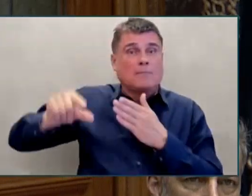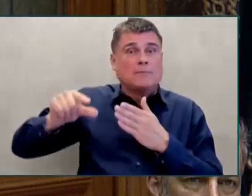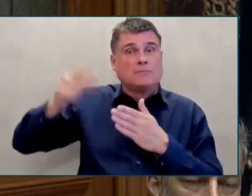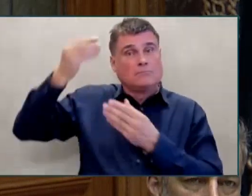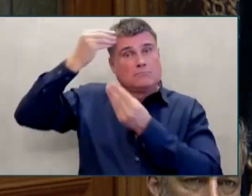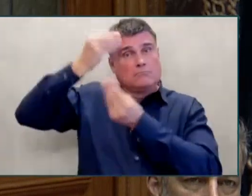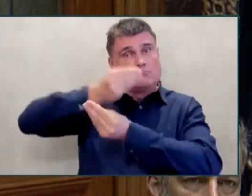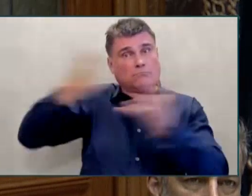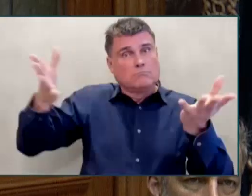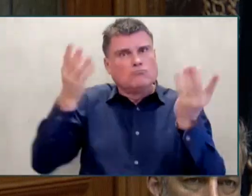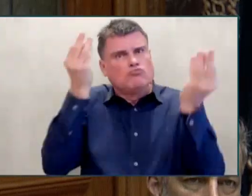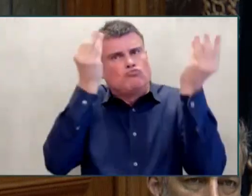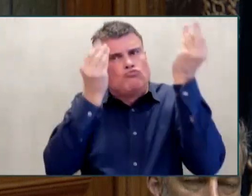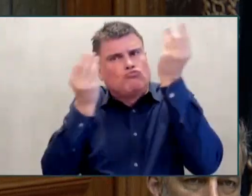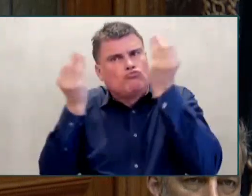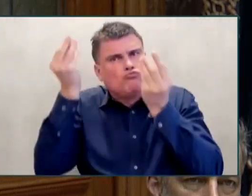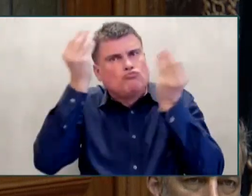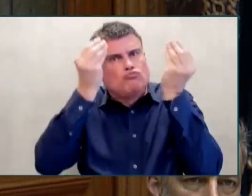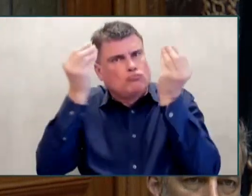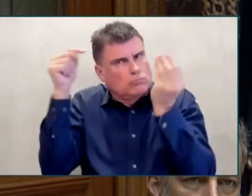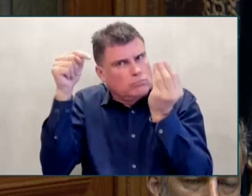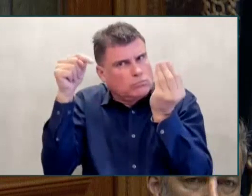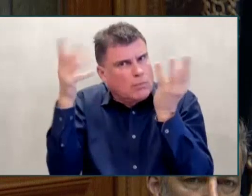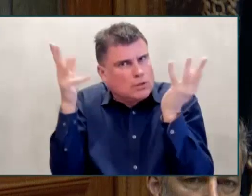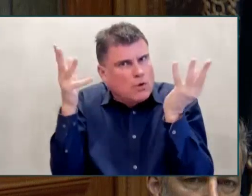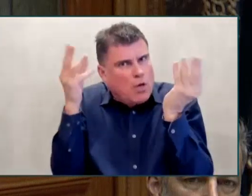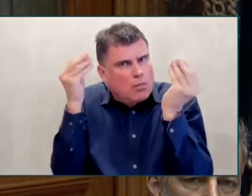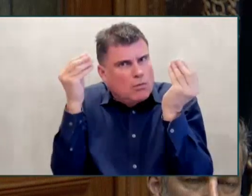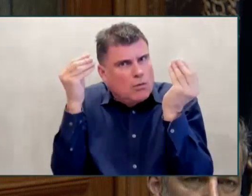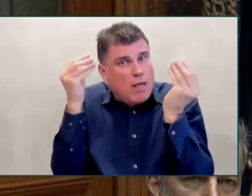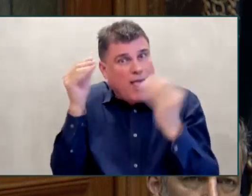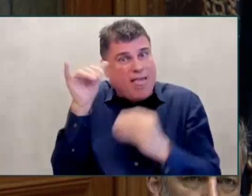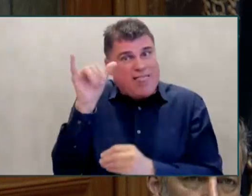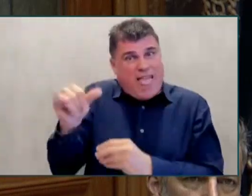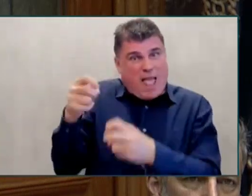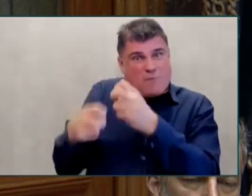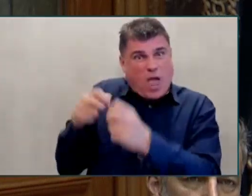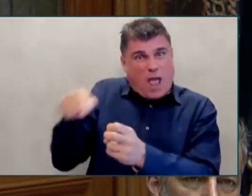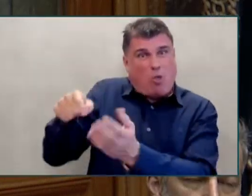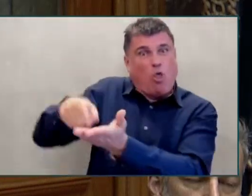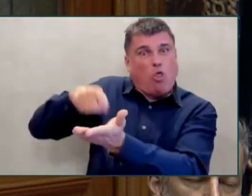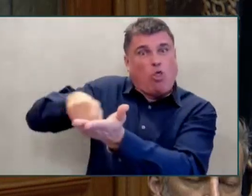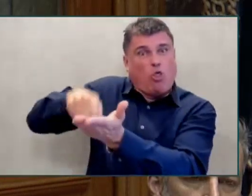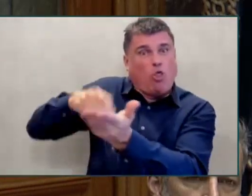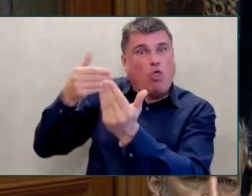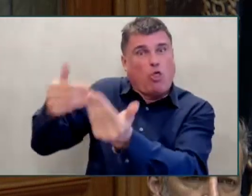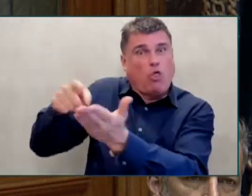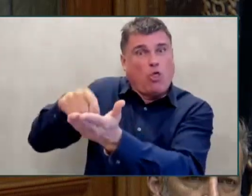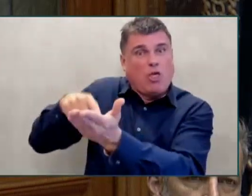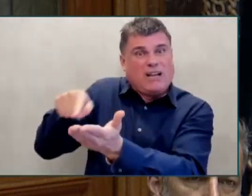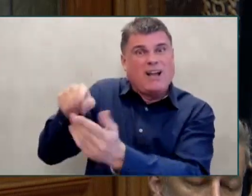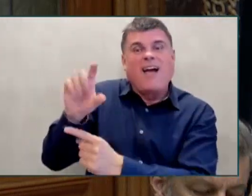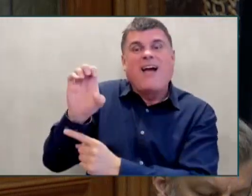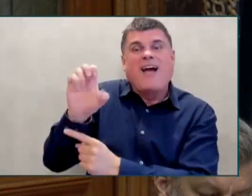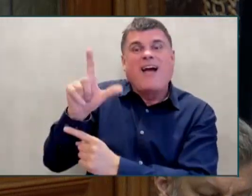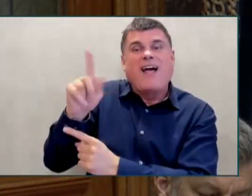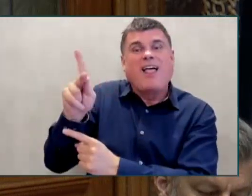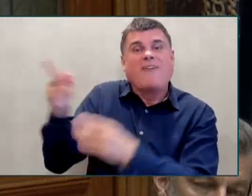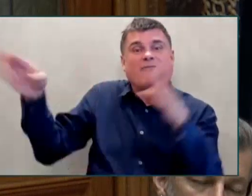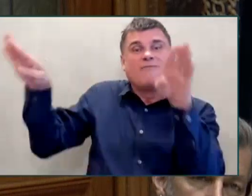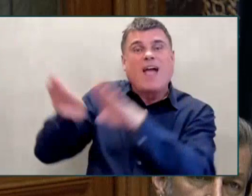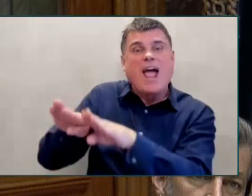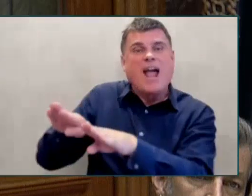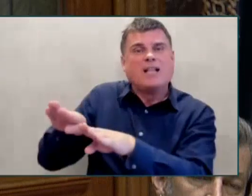selenium pollution in the Elk Valley to the International Joint Commission, the IJC, because